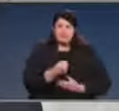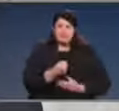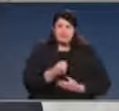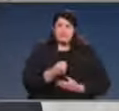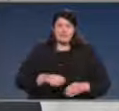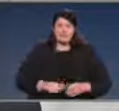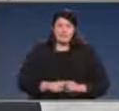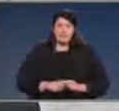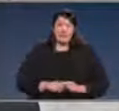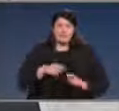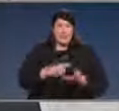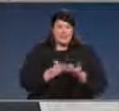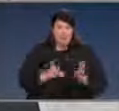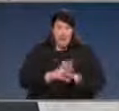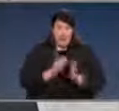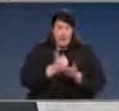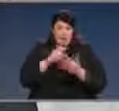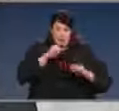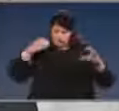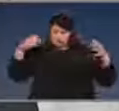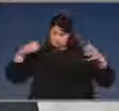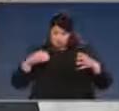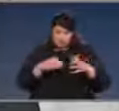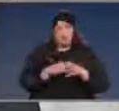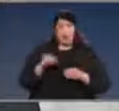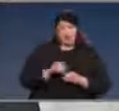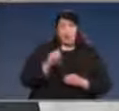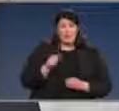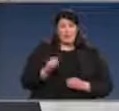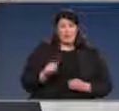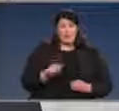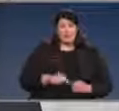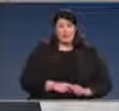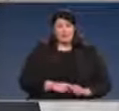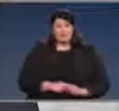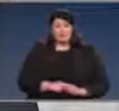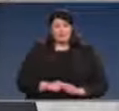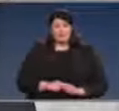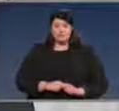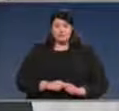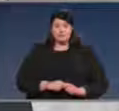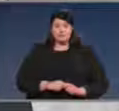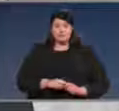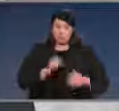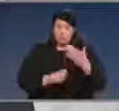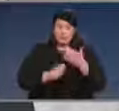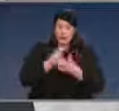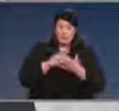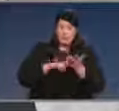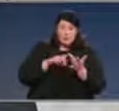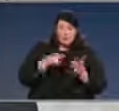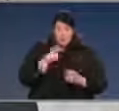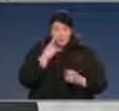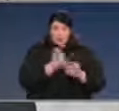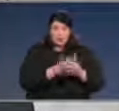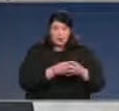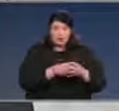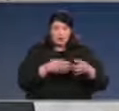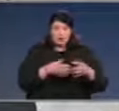health response. It has been from the beginning, and what has happened in Victoria over the last few weeks has